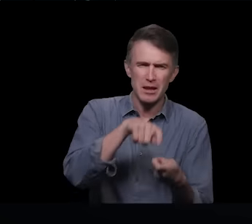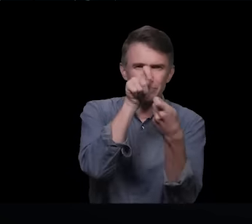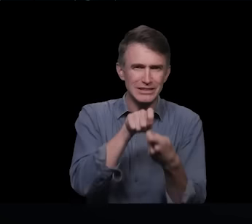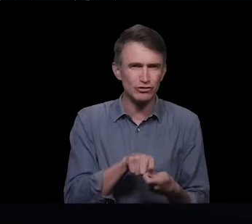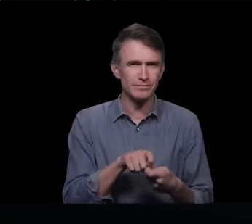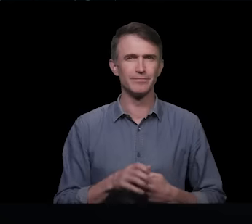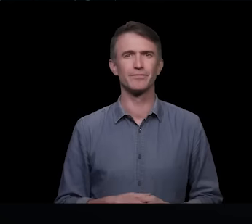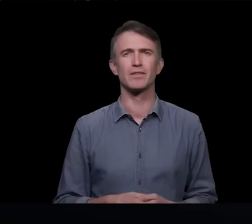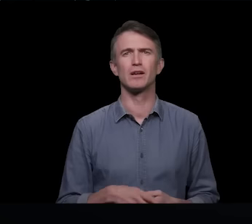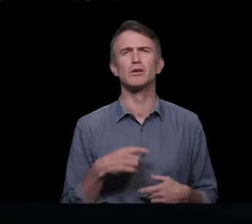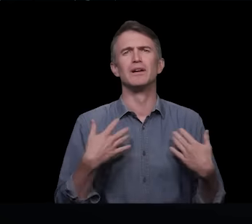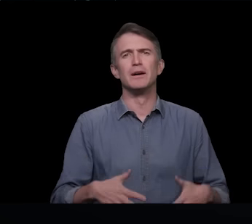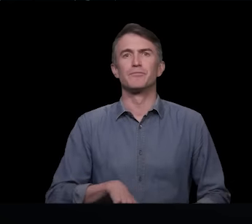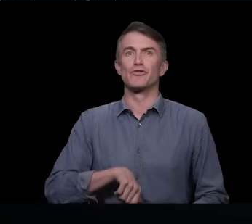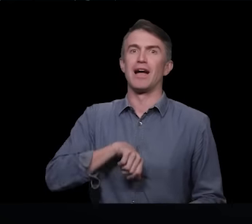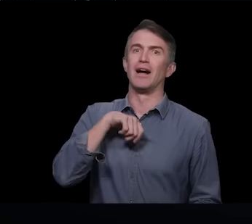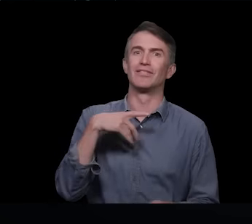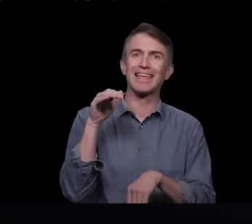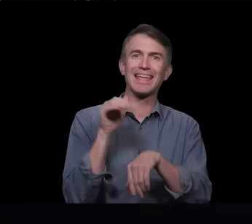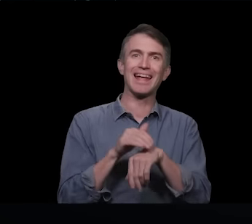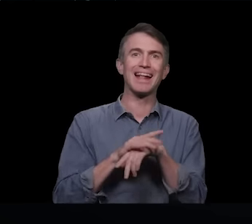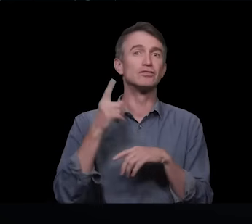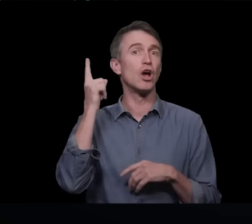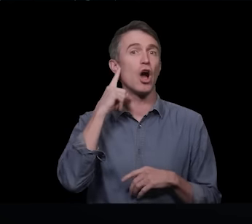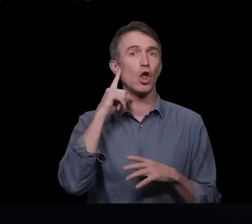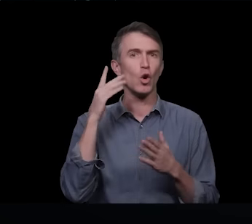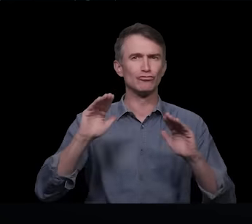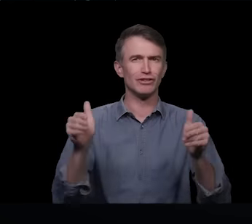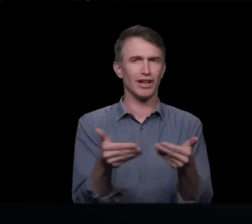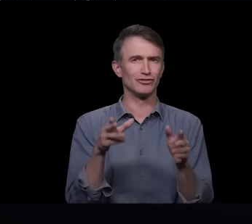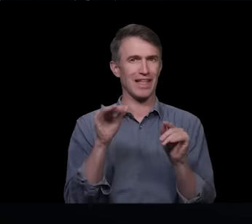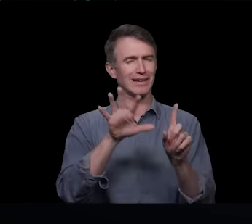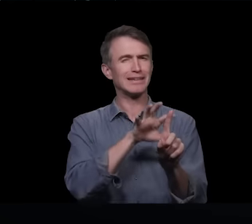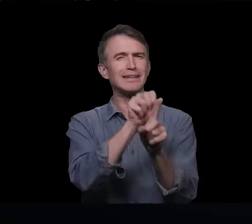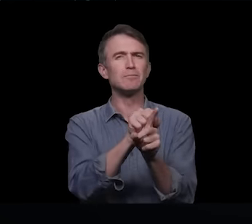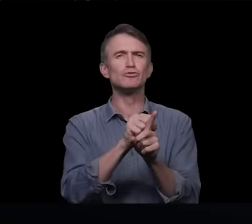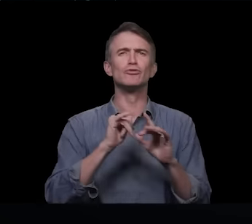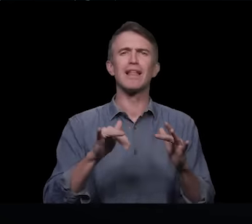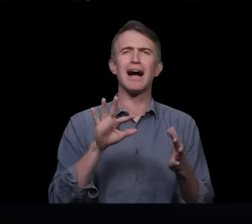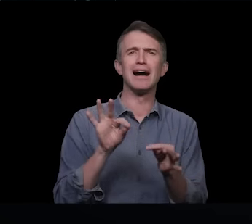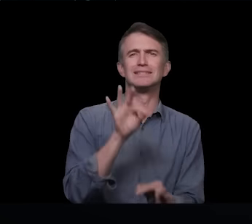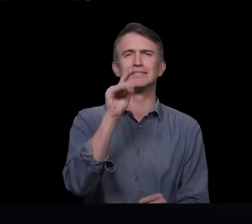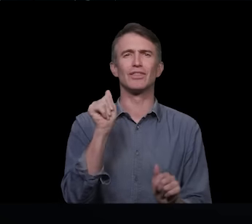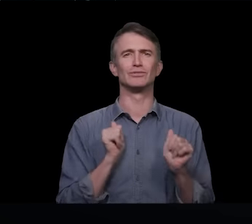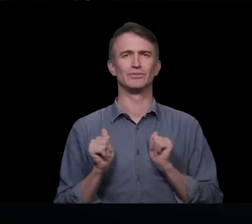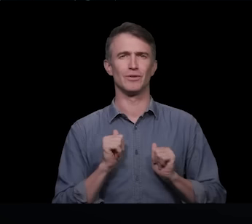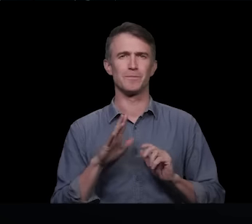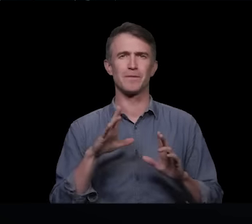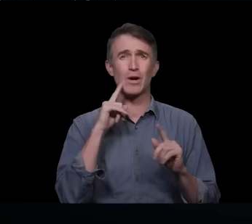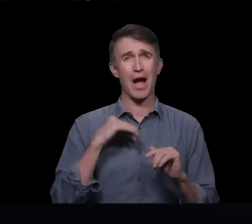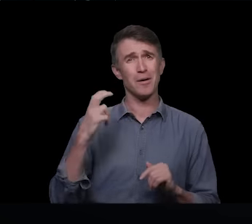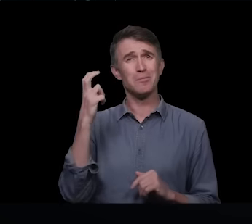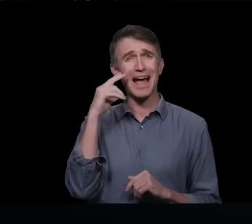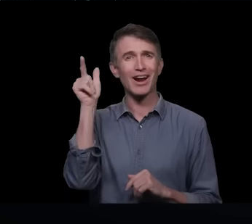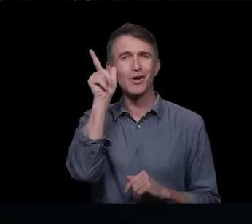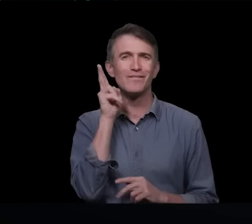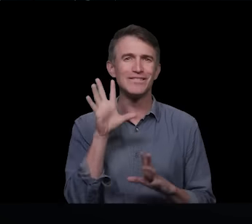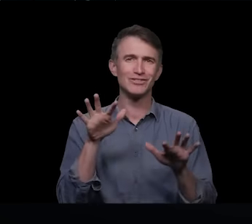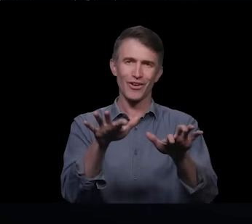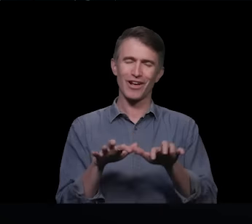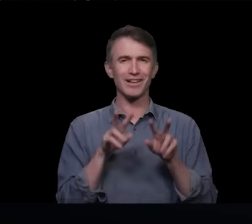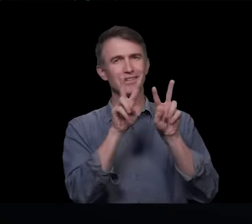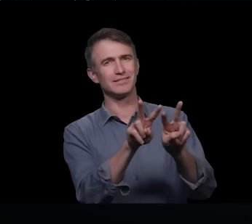precision. We're especially proud of the English audio introduction that captures the essence of the show for our blind and low vision audience